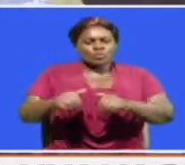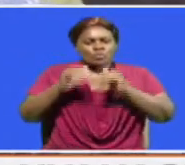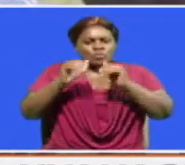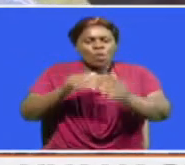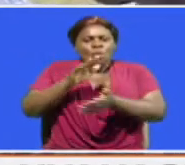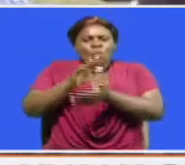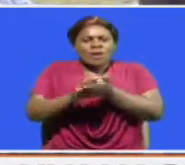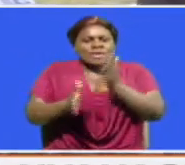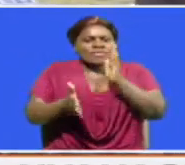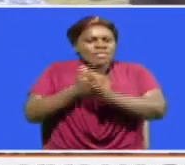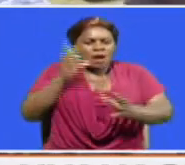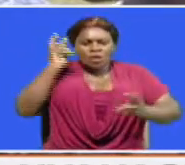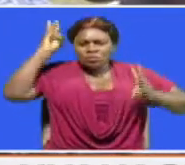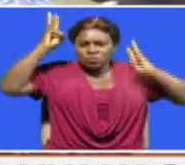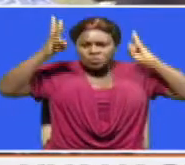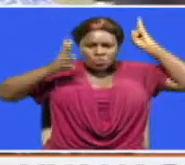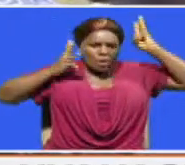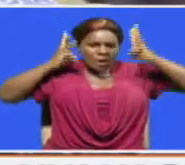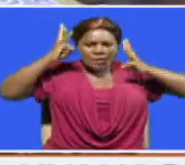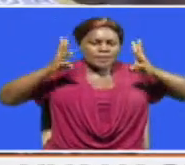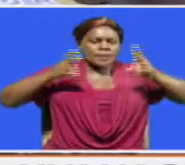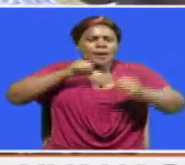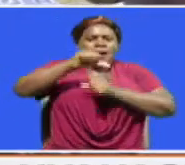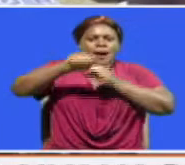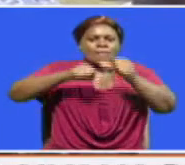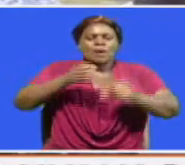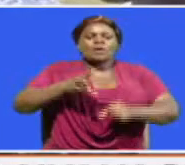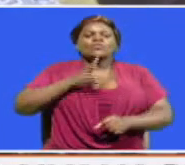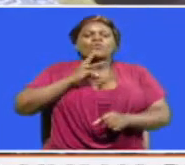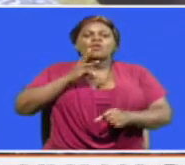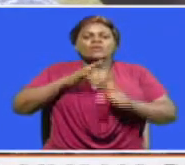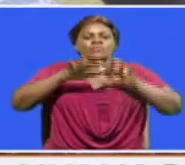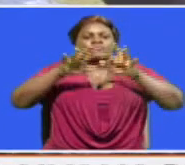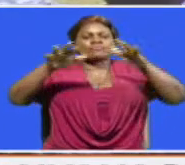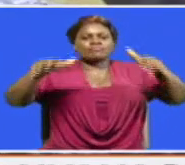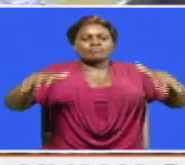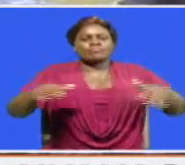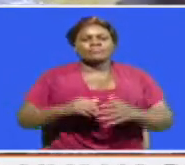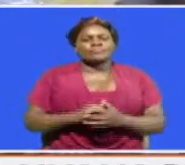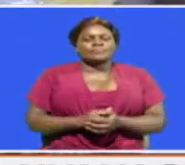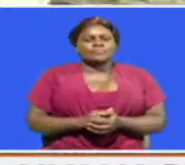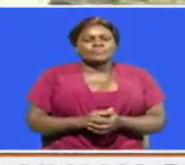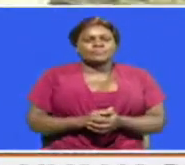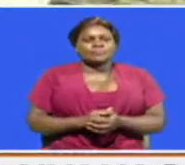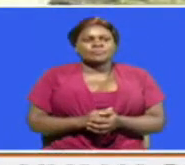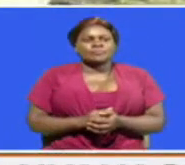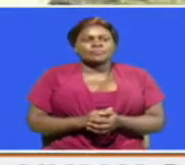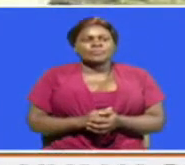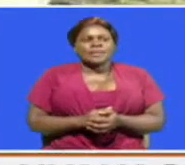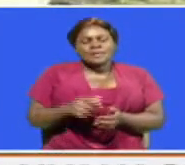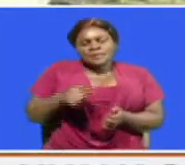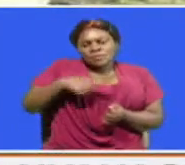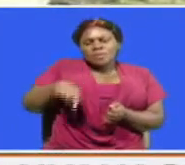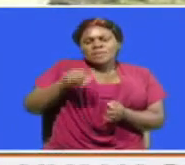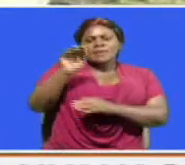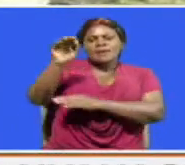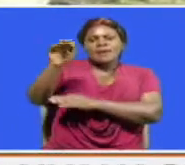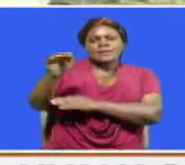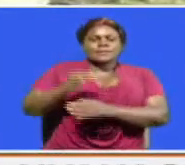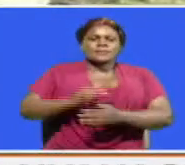without worrying about the flooding that comes from time to time. And we ask